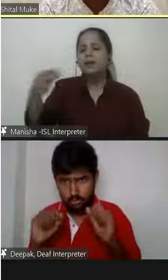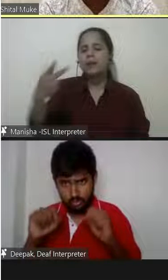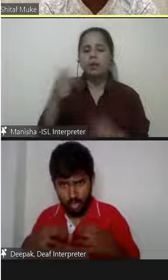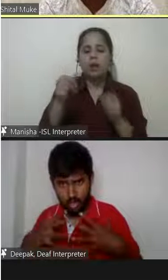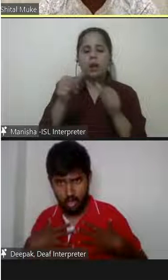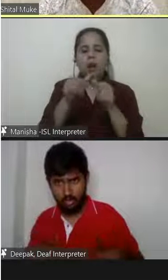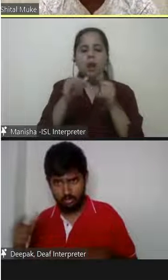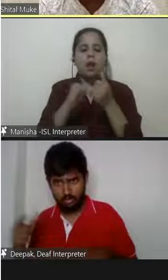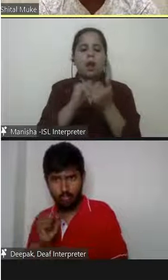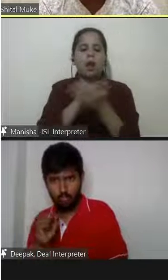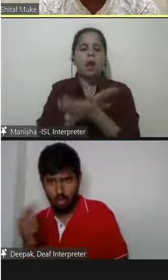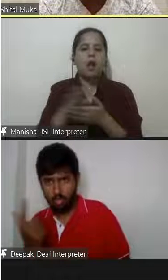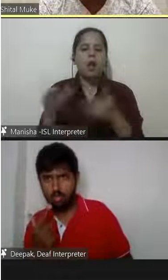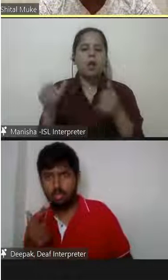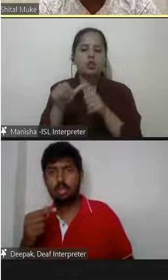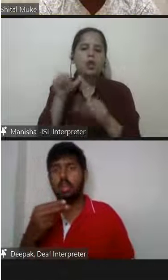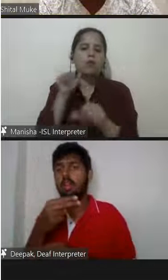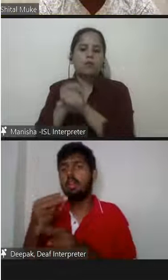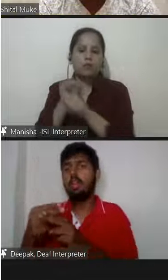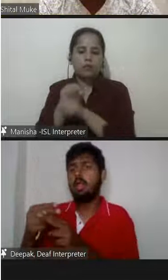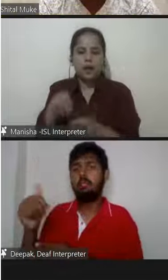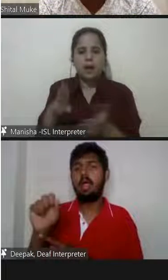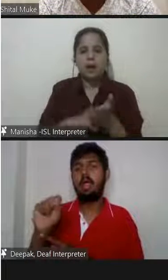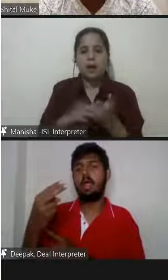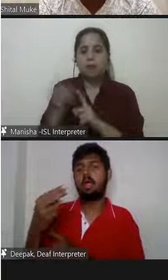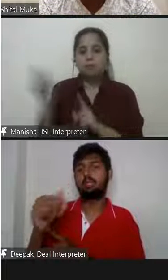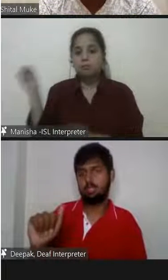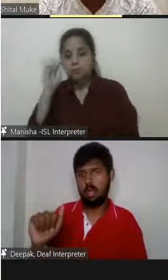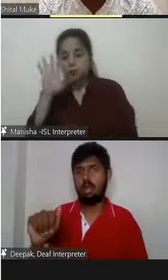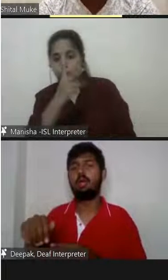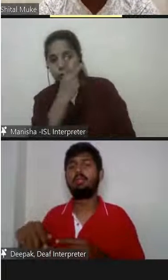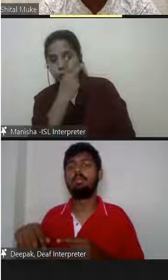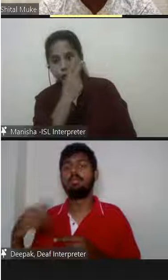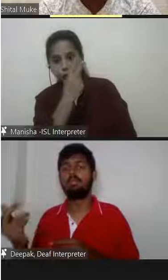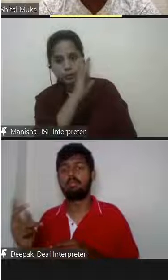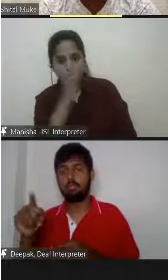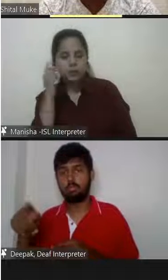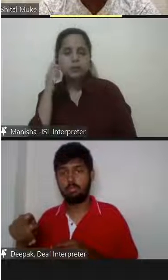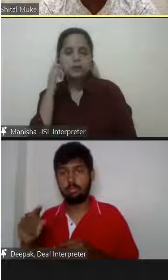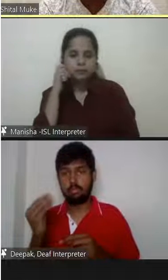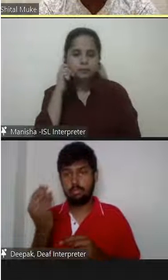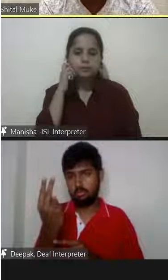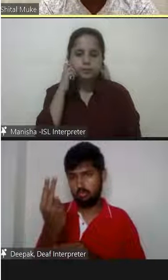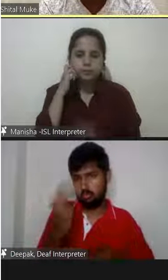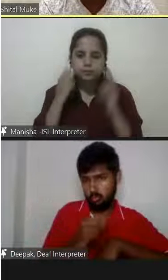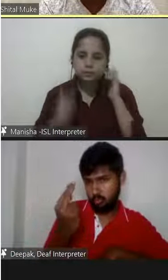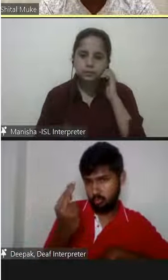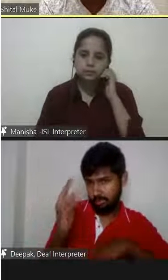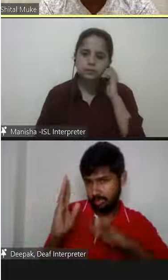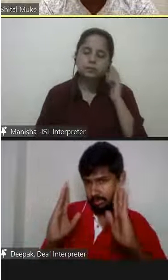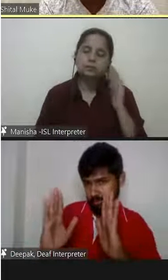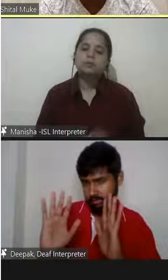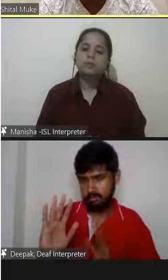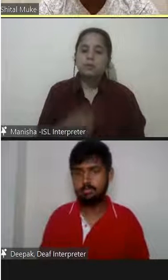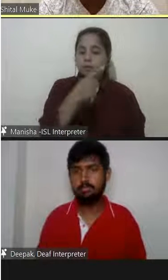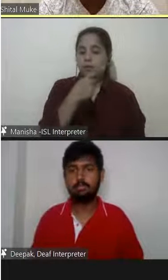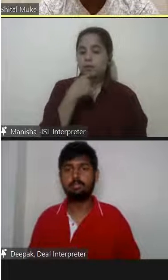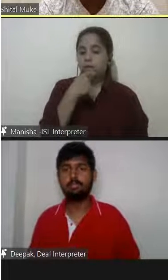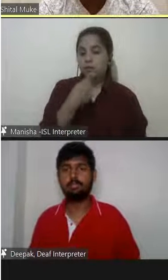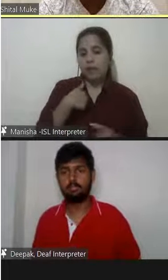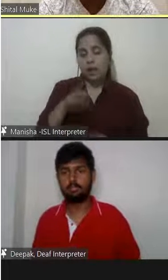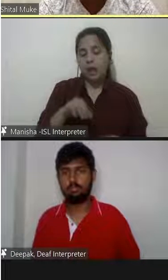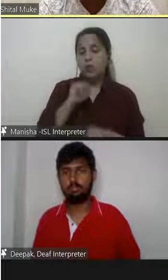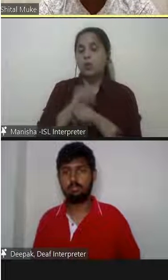Pradesh state. Where you have 2 minutes. Yeah, sure. Where we work with the community